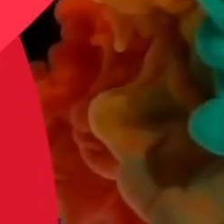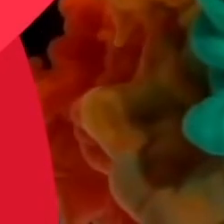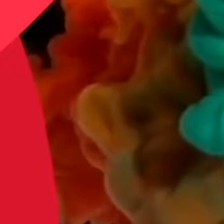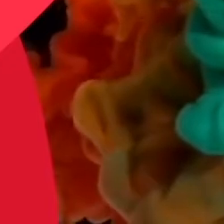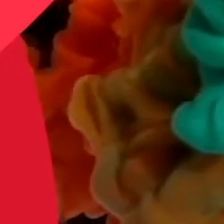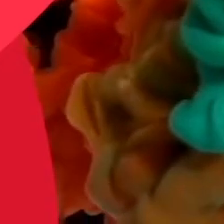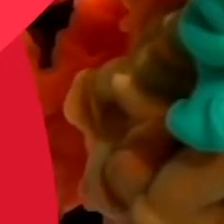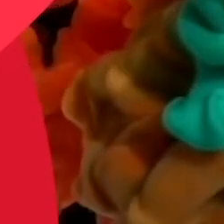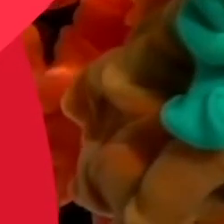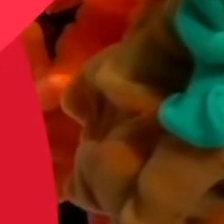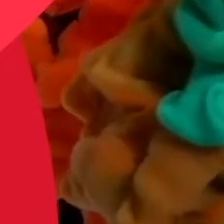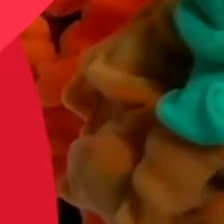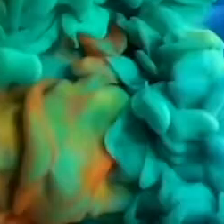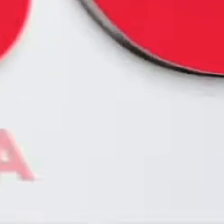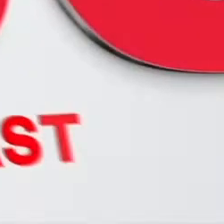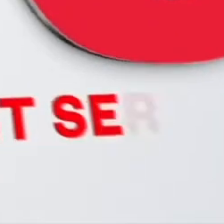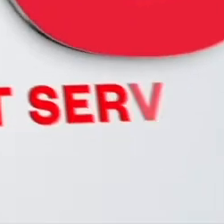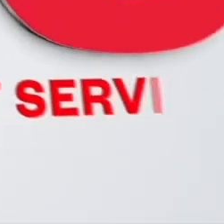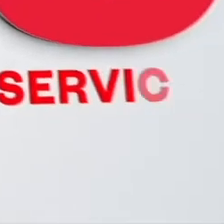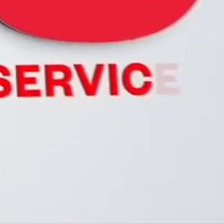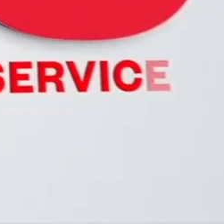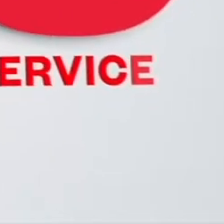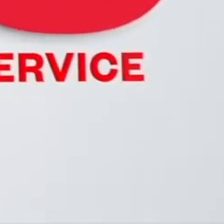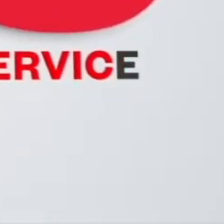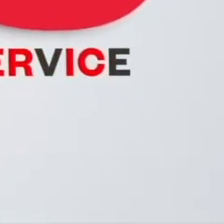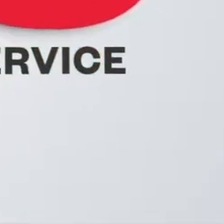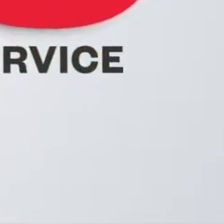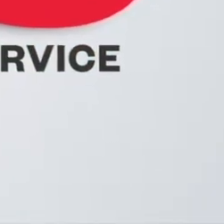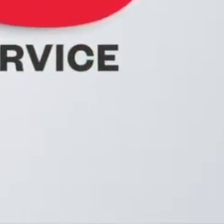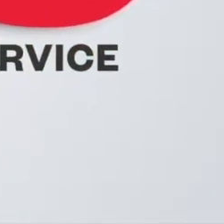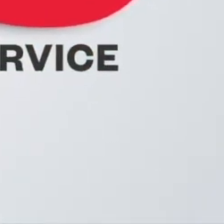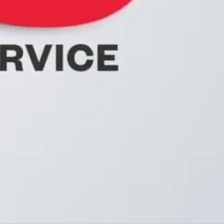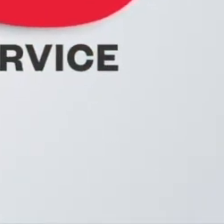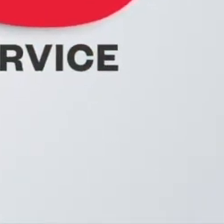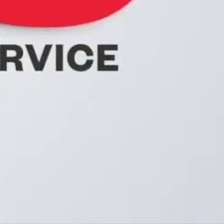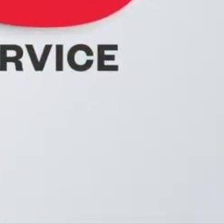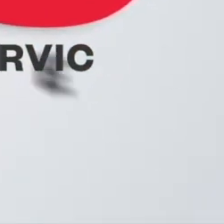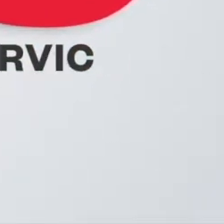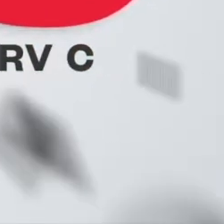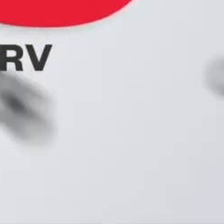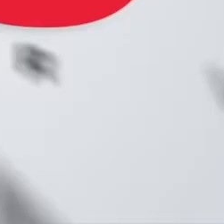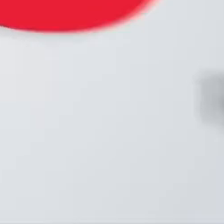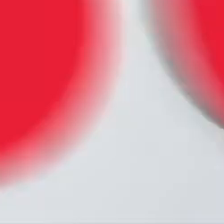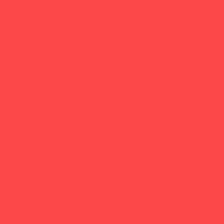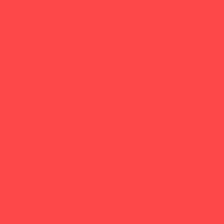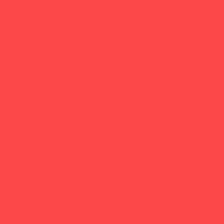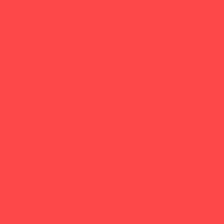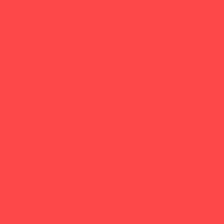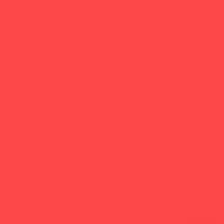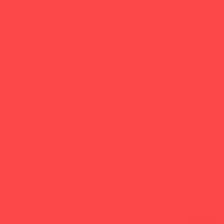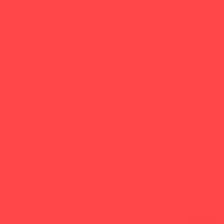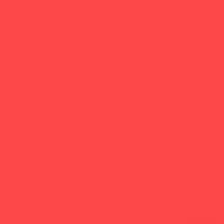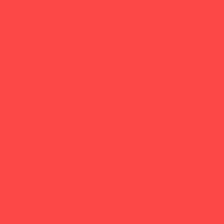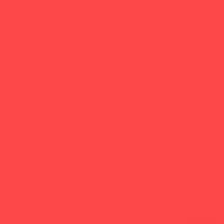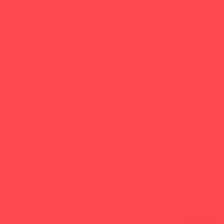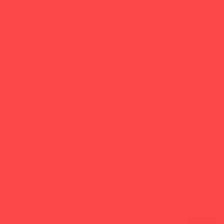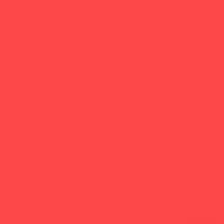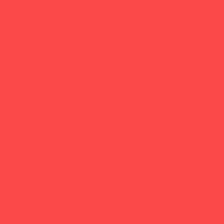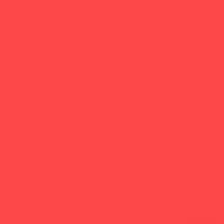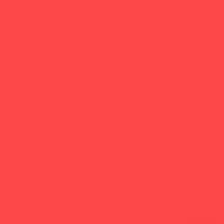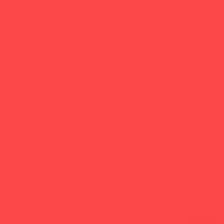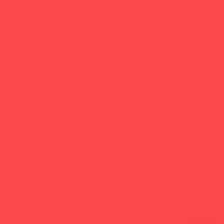our CITAM Church online social media platforms. This is your CITAM Broadcast Service, CBS, leading you